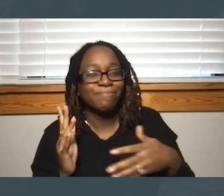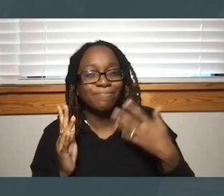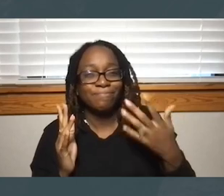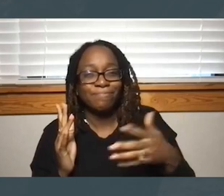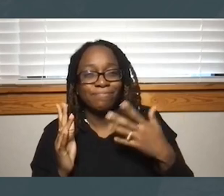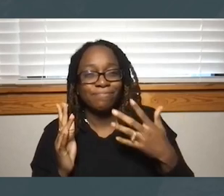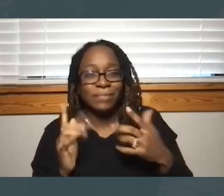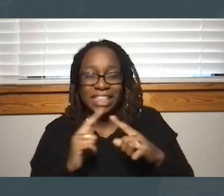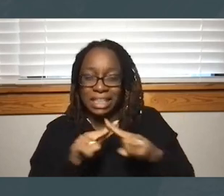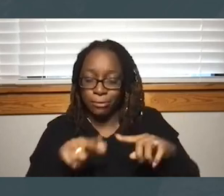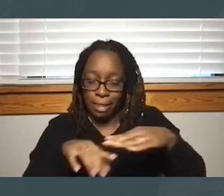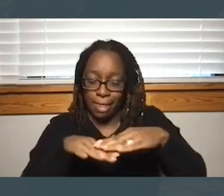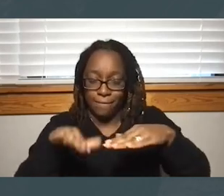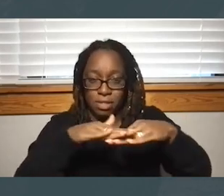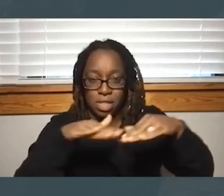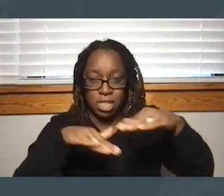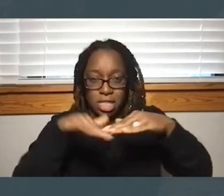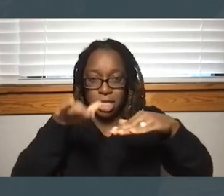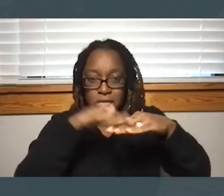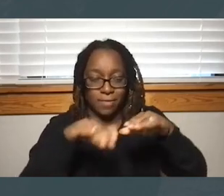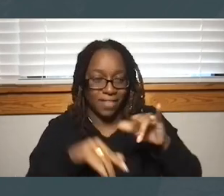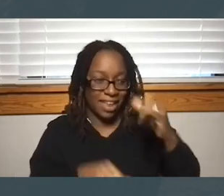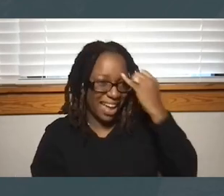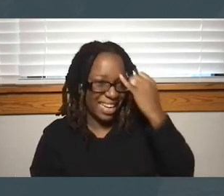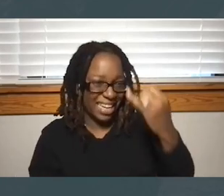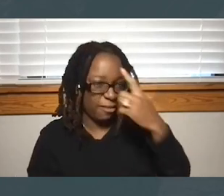dimension to this idea of diaspora.